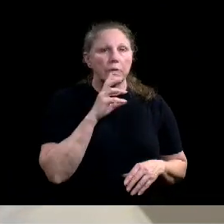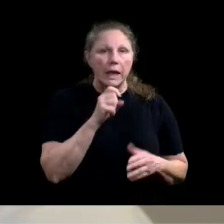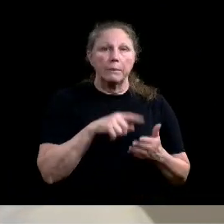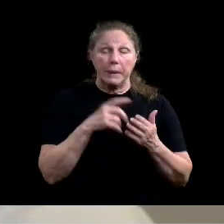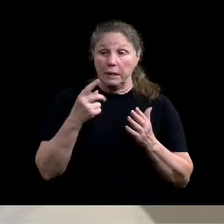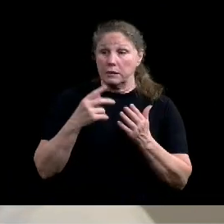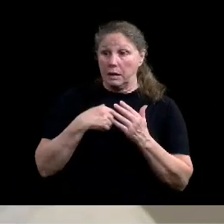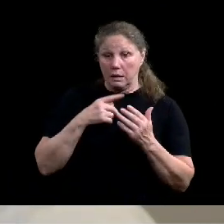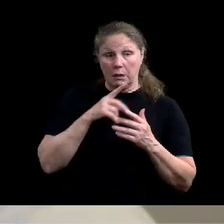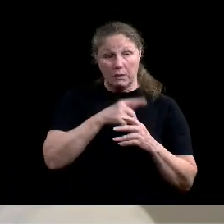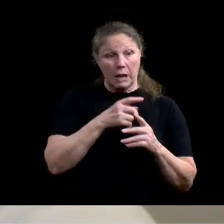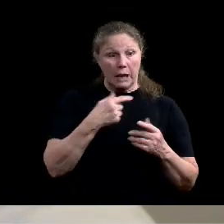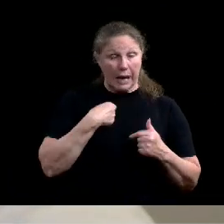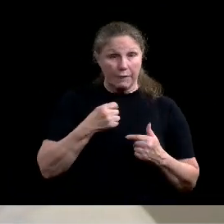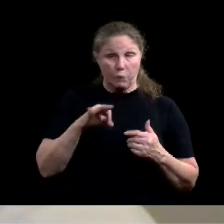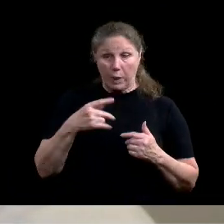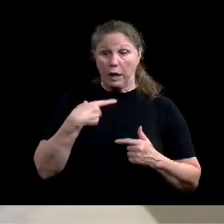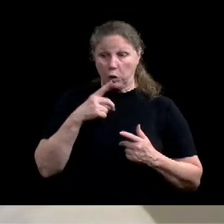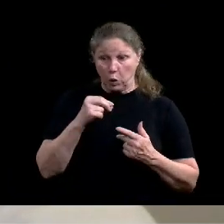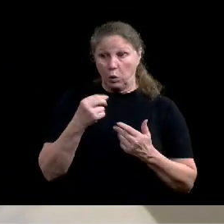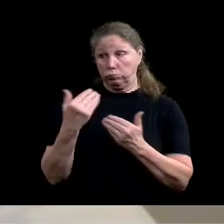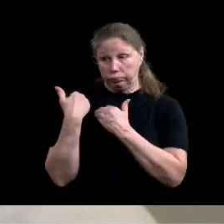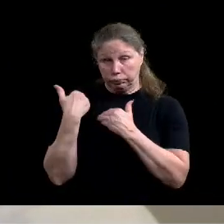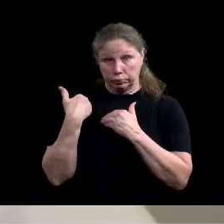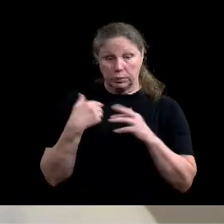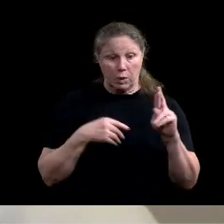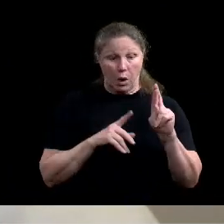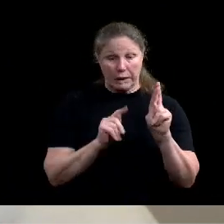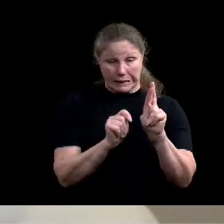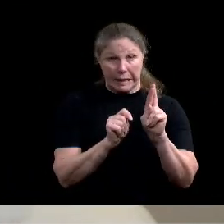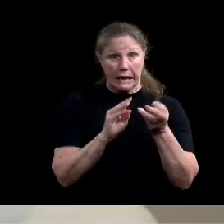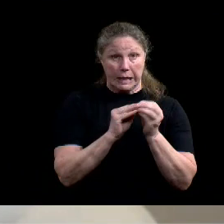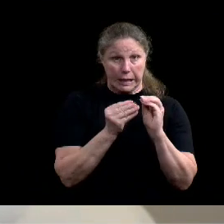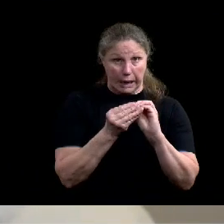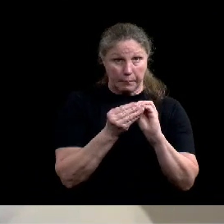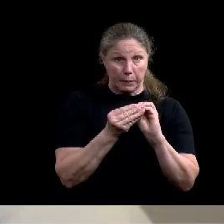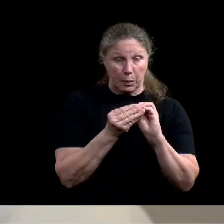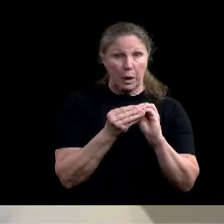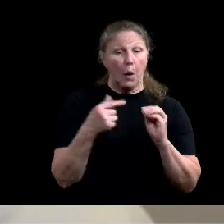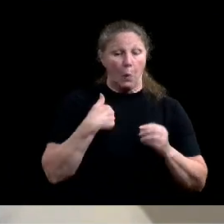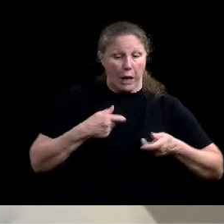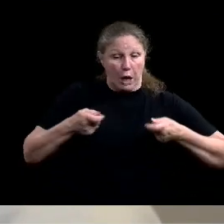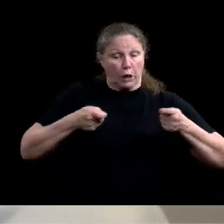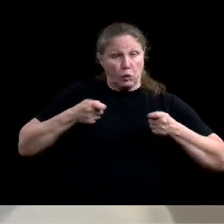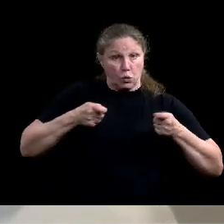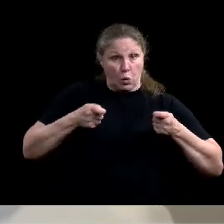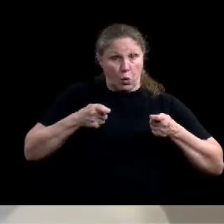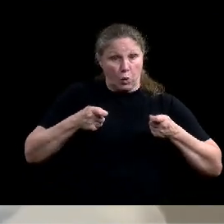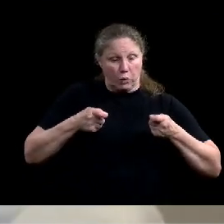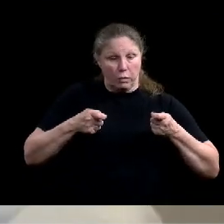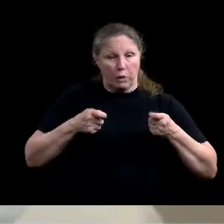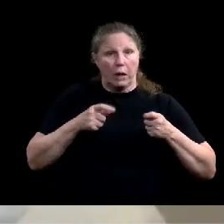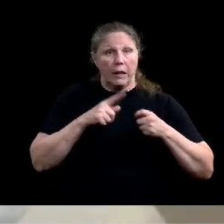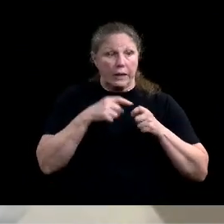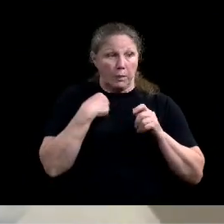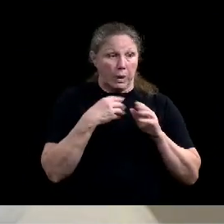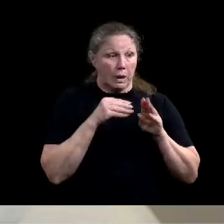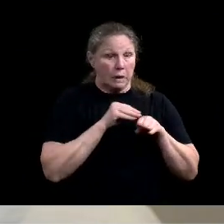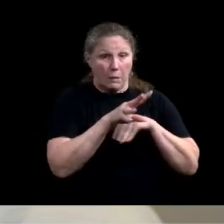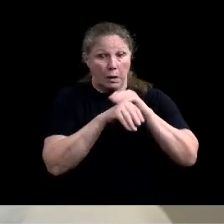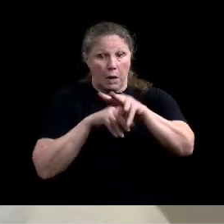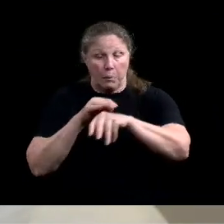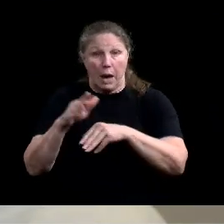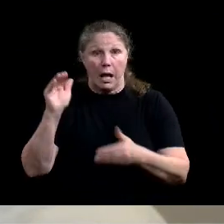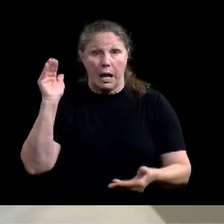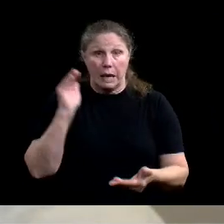RT, if we can keep the RT, or the effective reproductive number, less than 1, then one